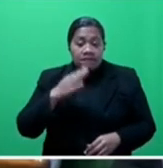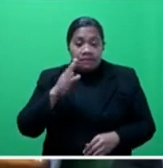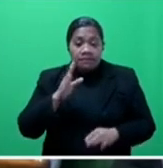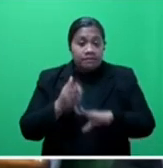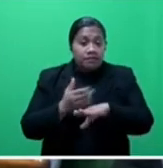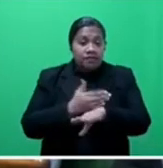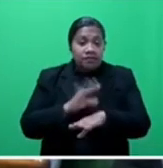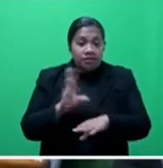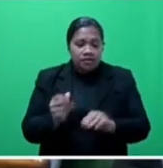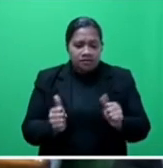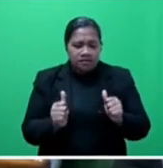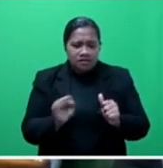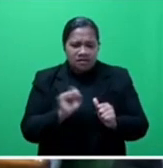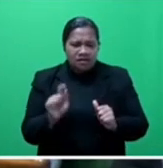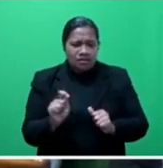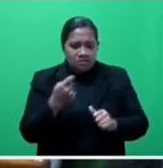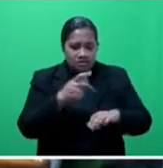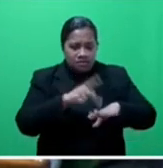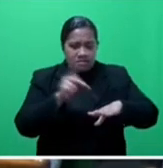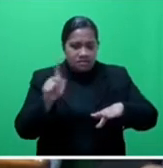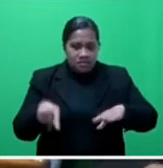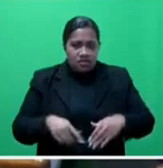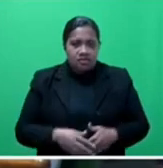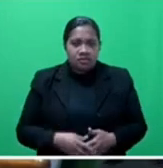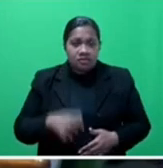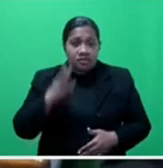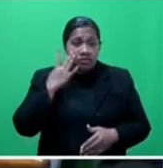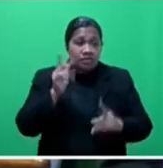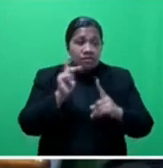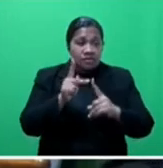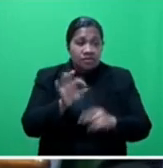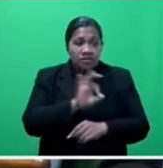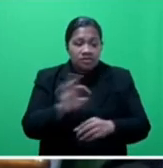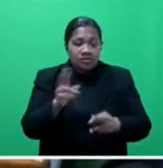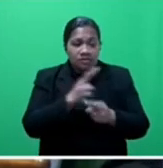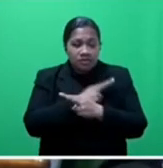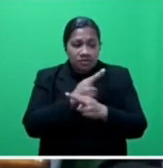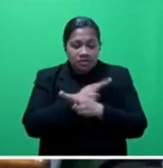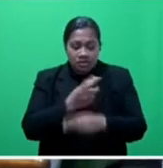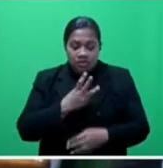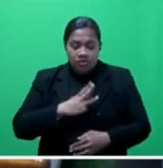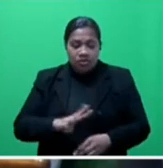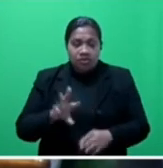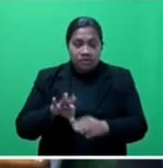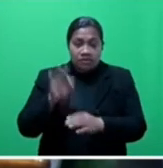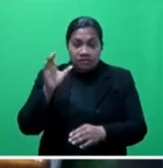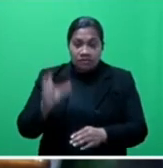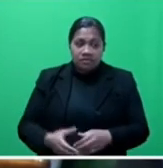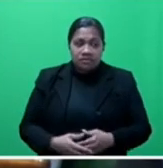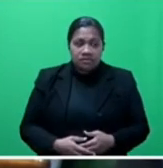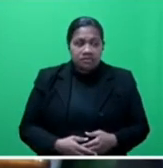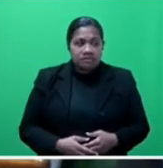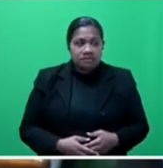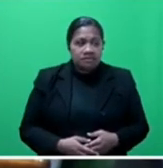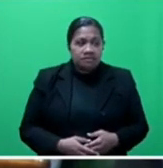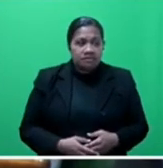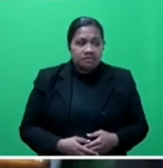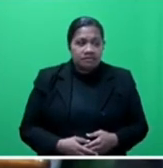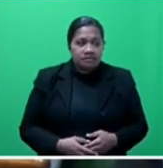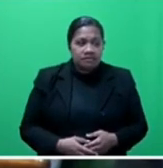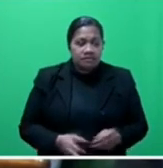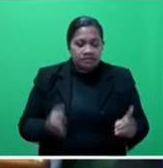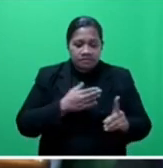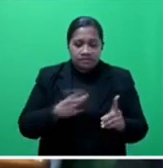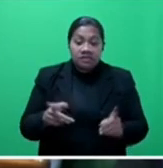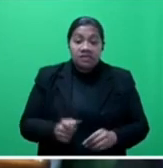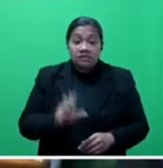Parliament. When politicians do not respect the will of voters and ditch their parties only after 2 years